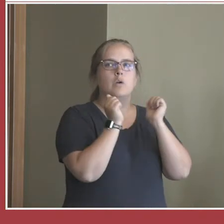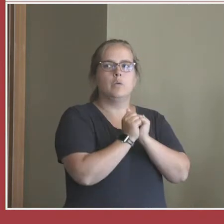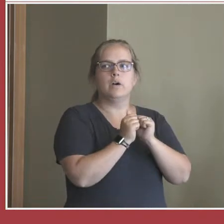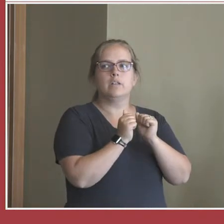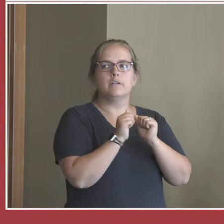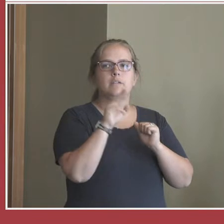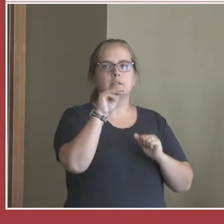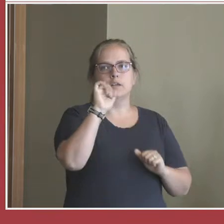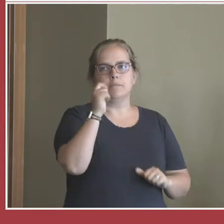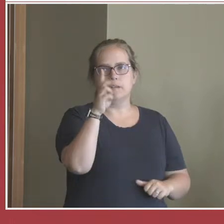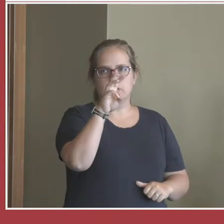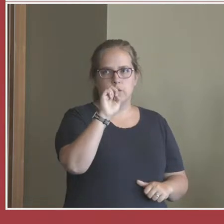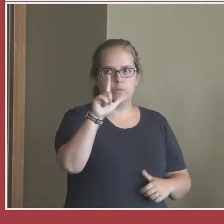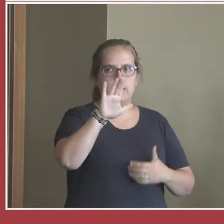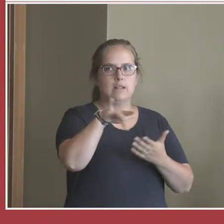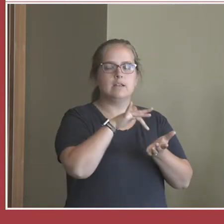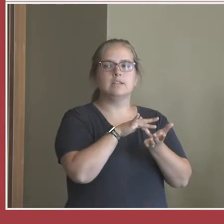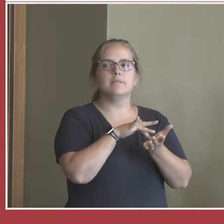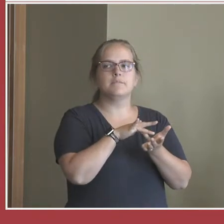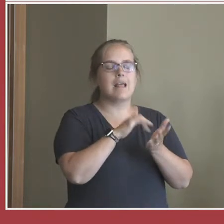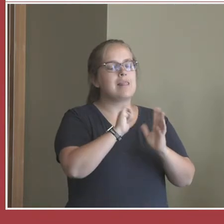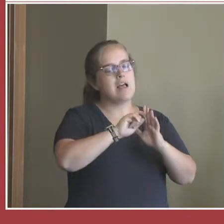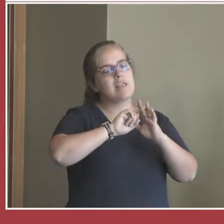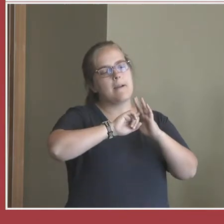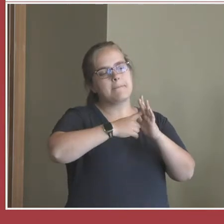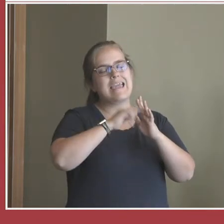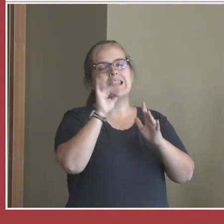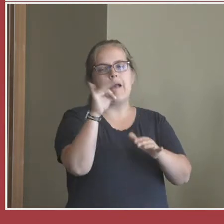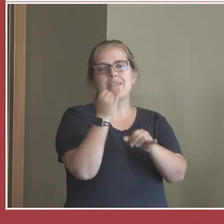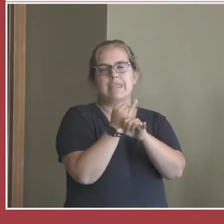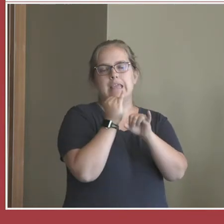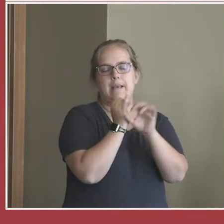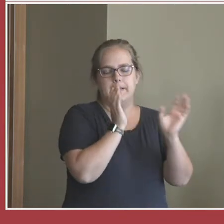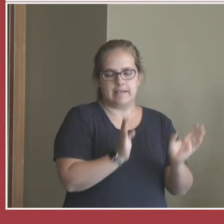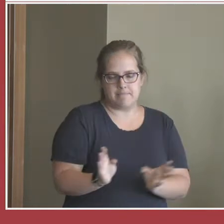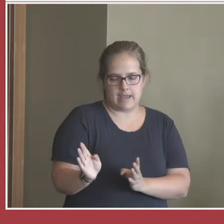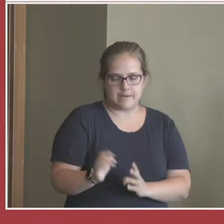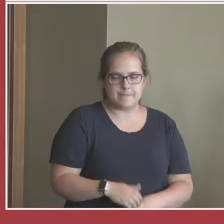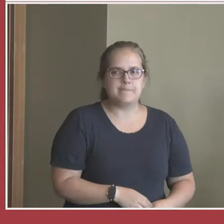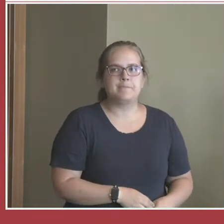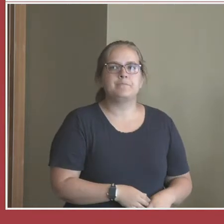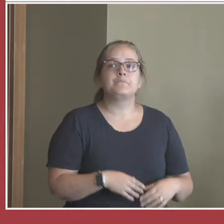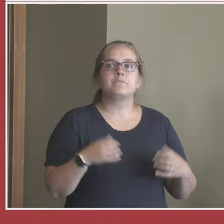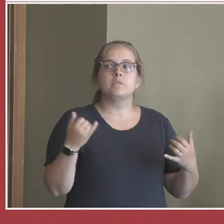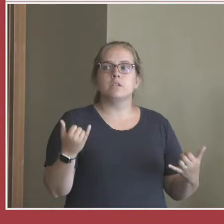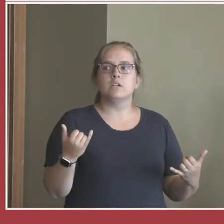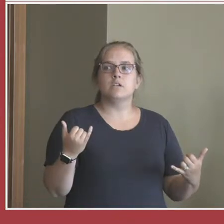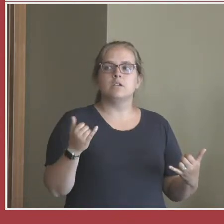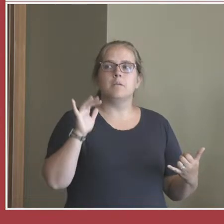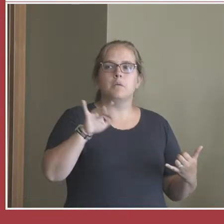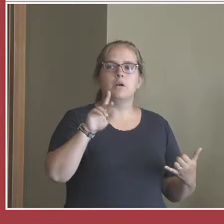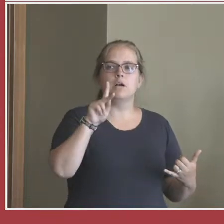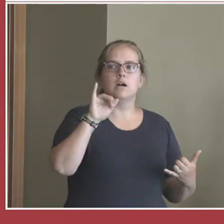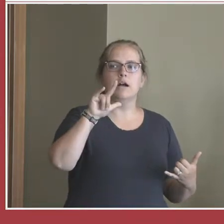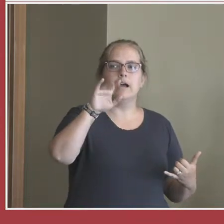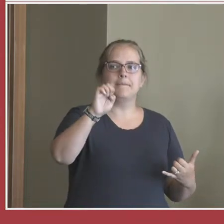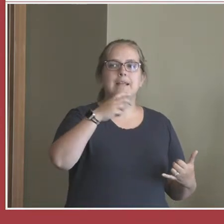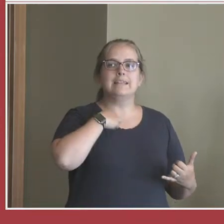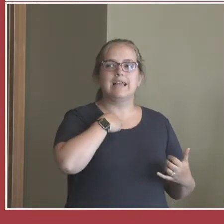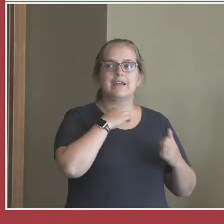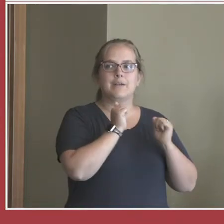the Maxwell Center, which was the beginning of the campus plan. And now poor Kyle's going to be stuck with